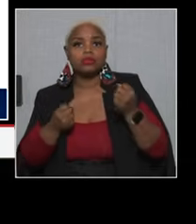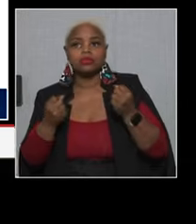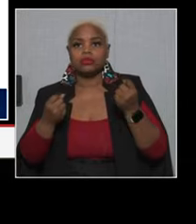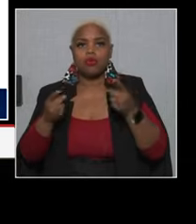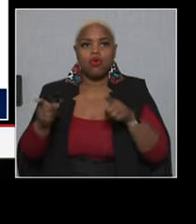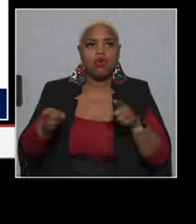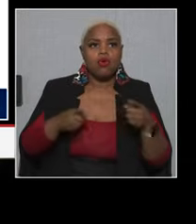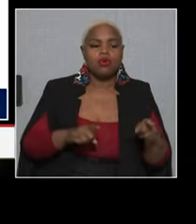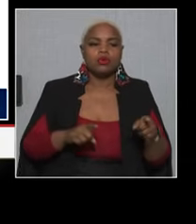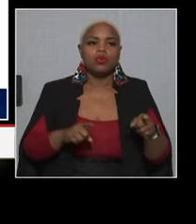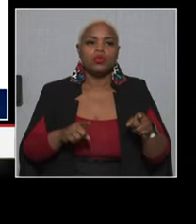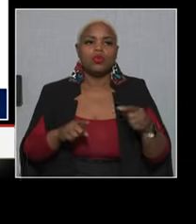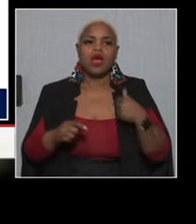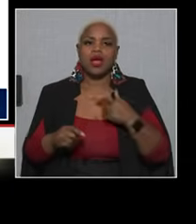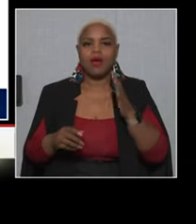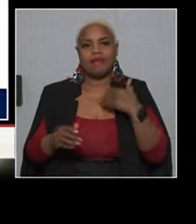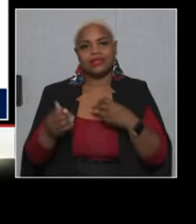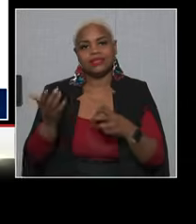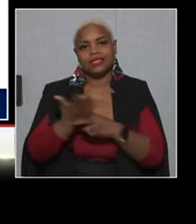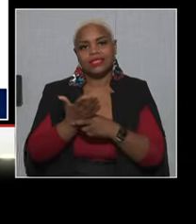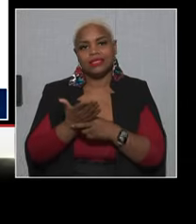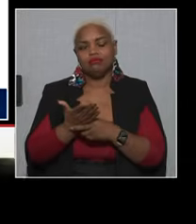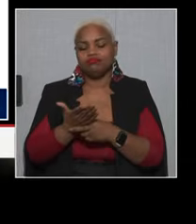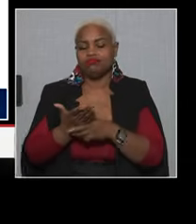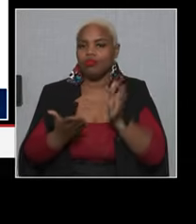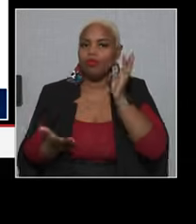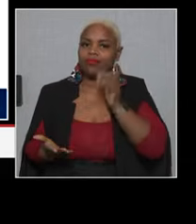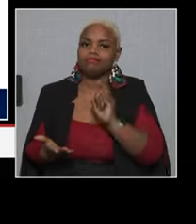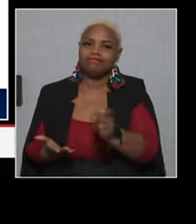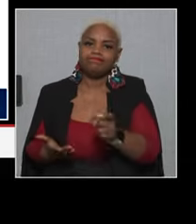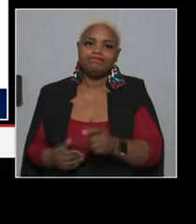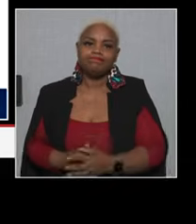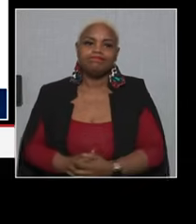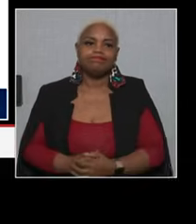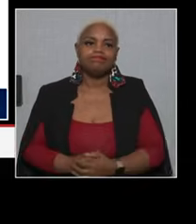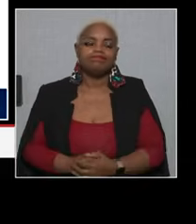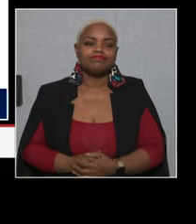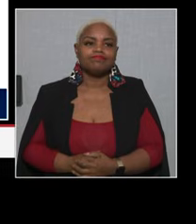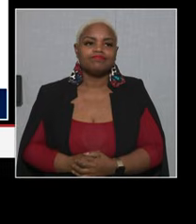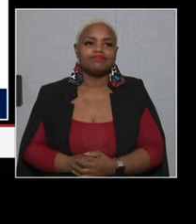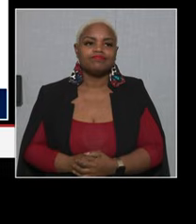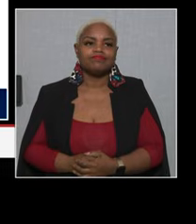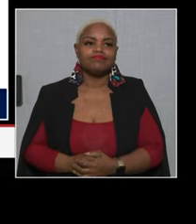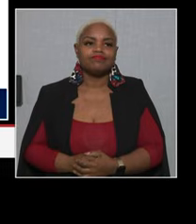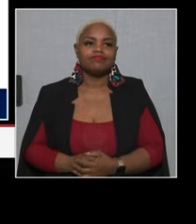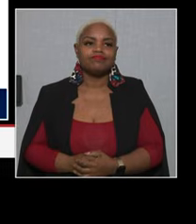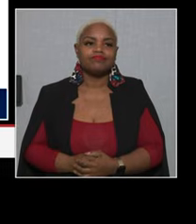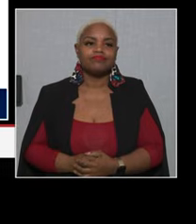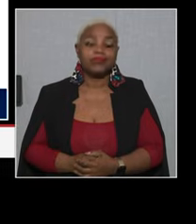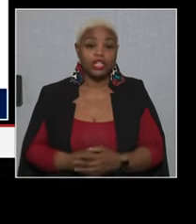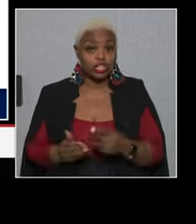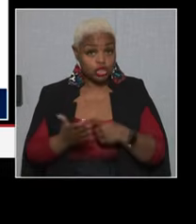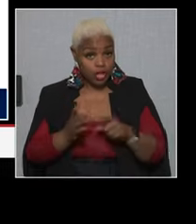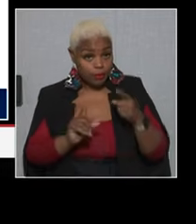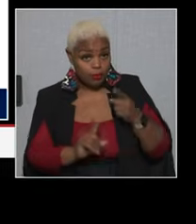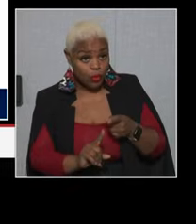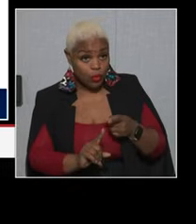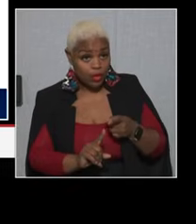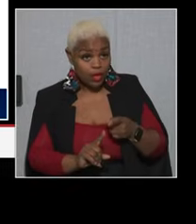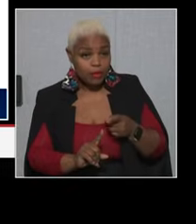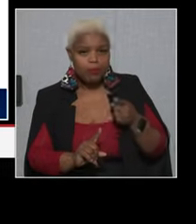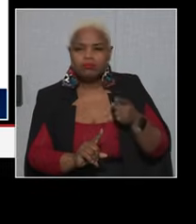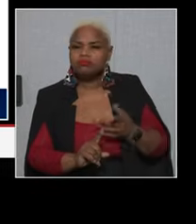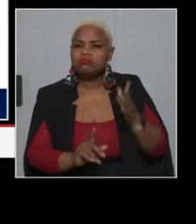of infractions that have been issued. These checkpoints are not just focused on issuing